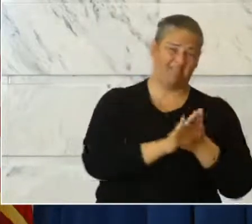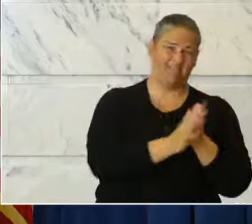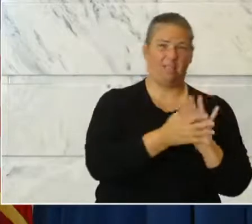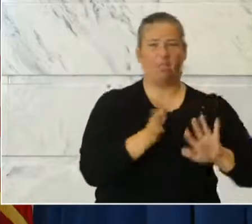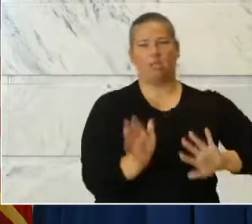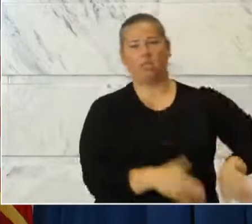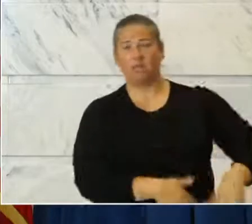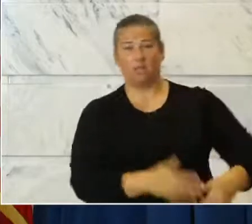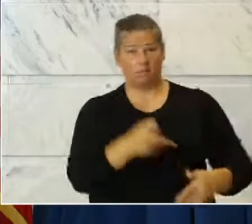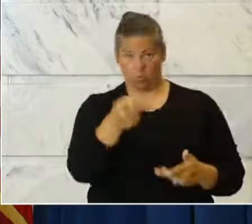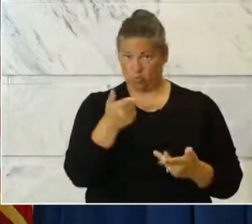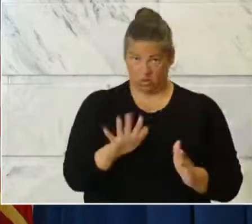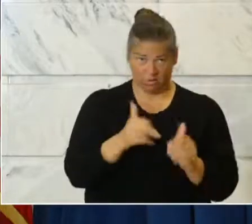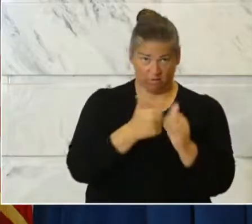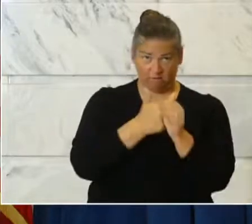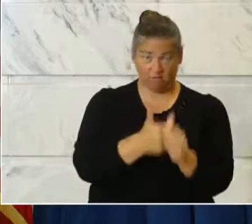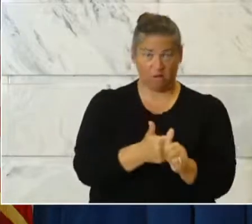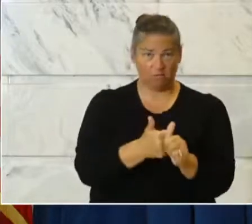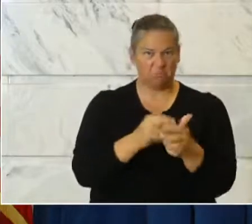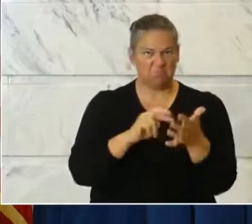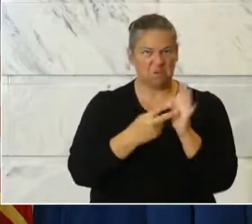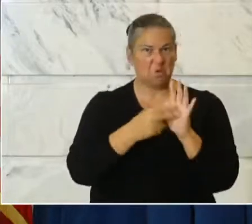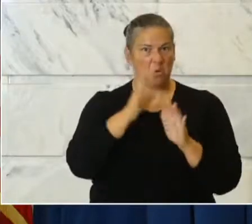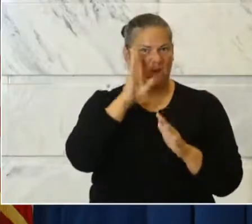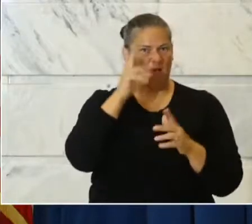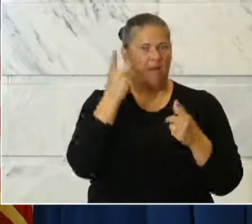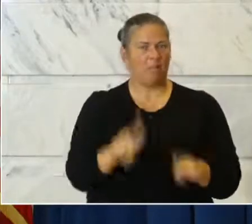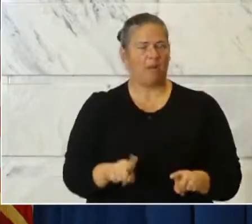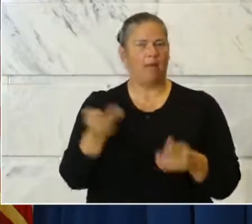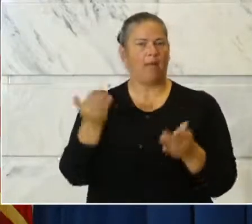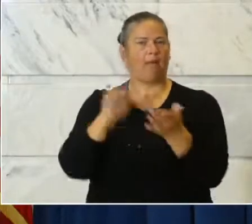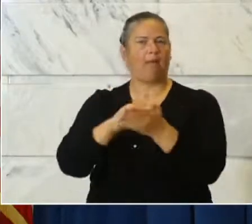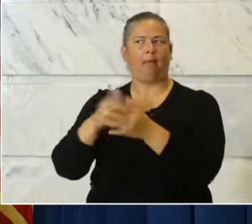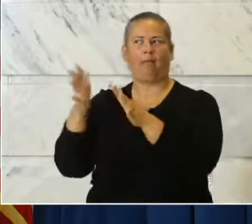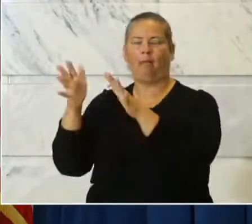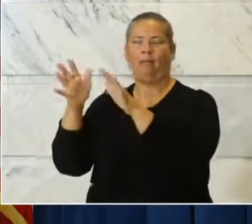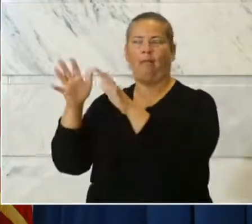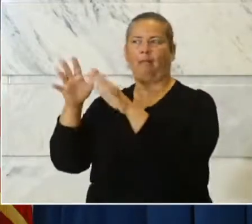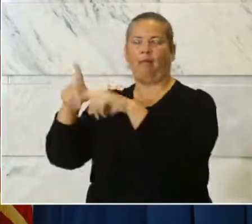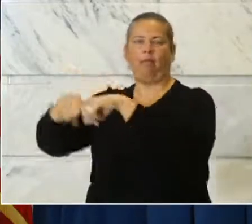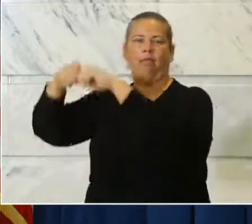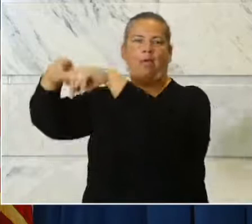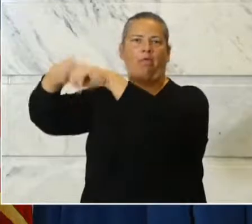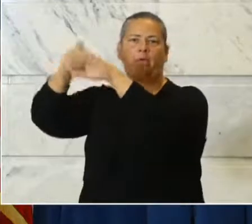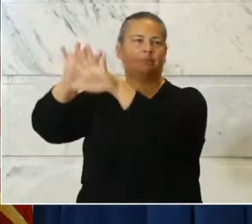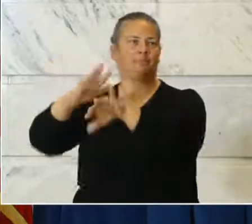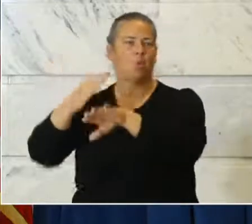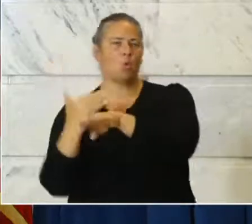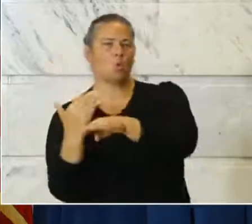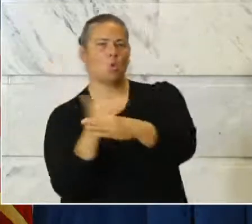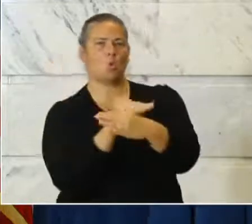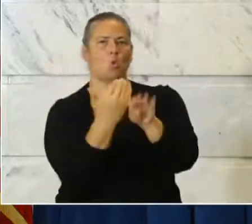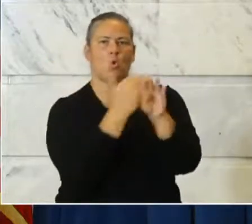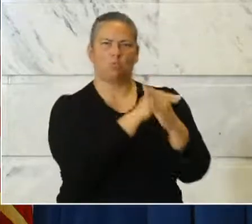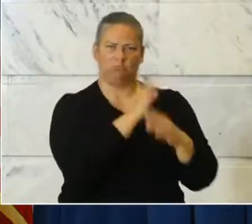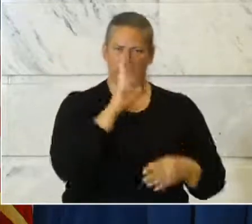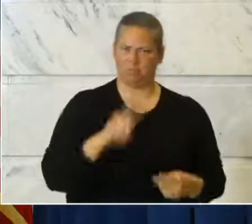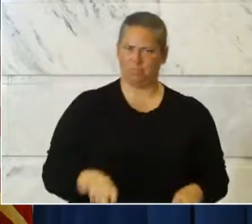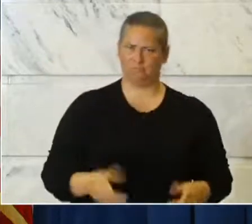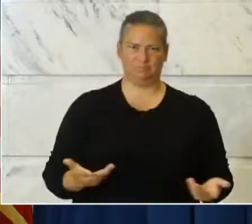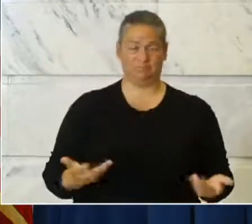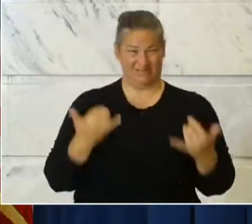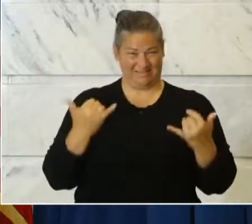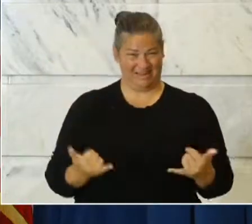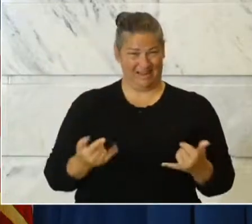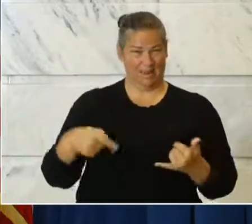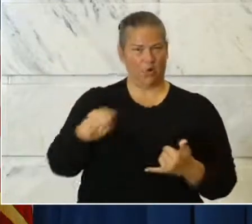follow the rules, then we're not going to get to do so many things that we can do right now. This is our moment to prove that we can beat this